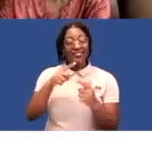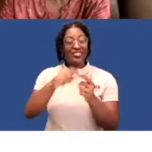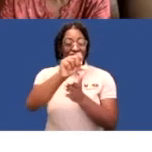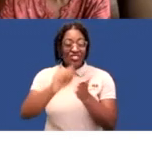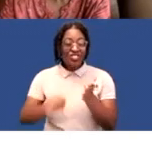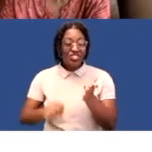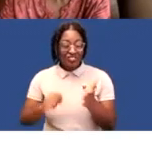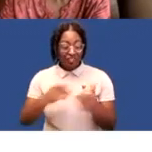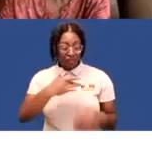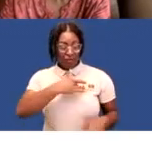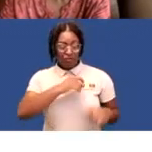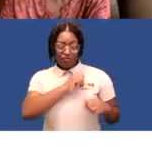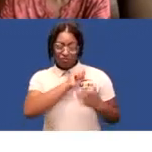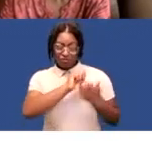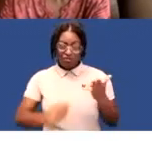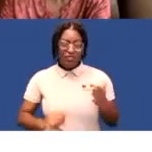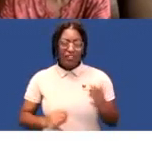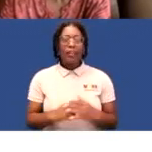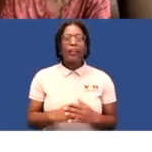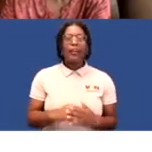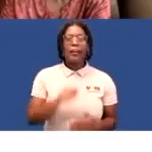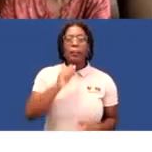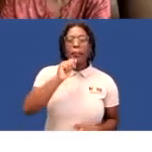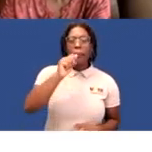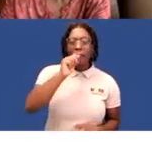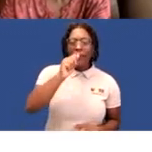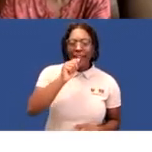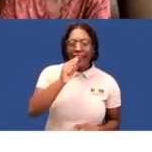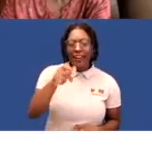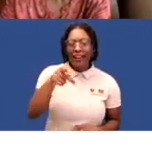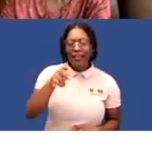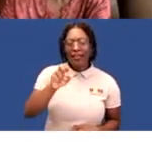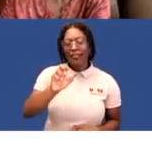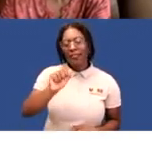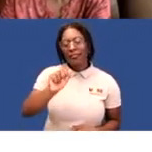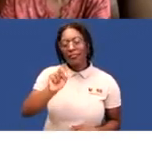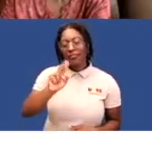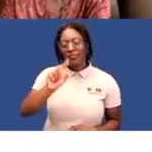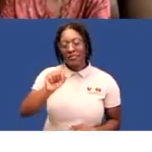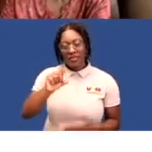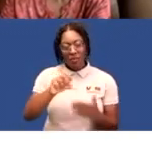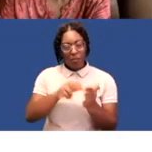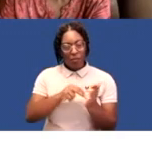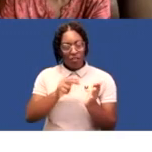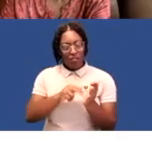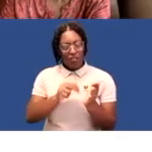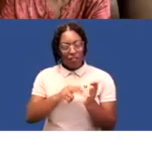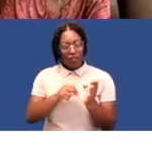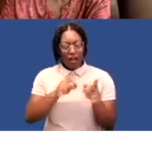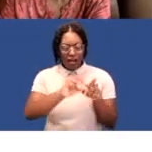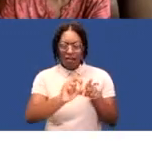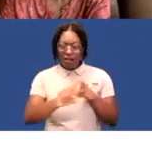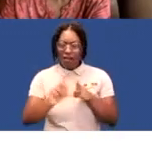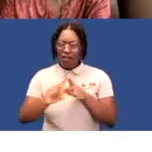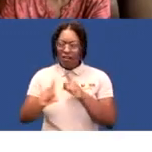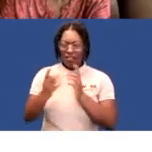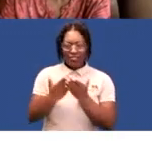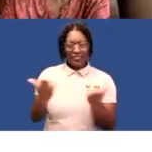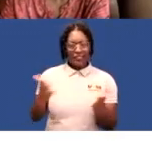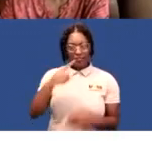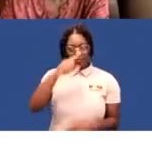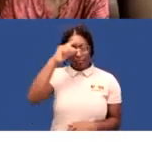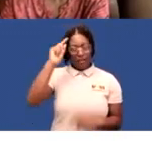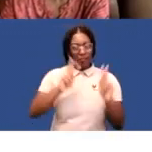I want my students to have a basis for appreciating Black people. So later, when they learn about the more complex concepts